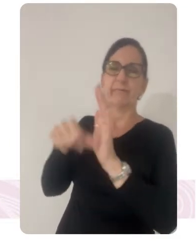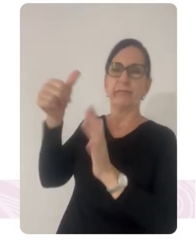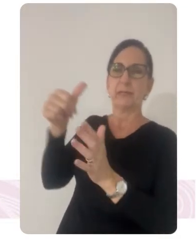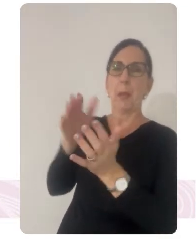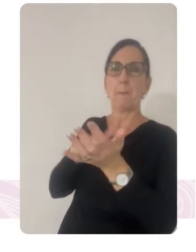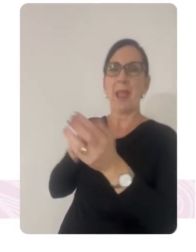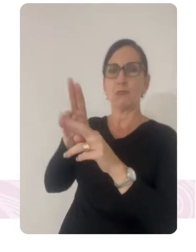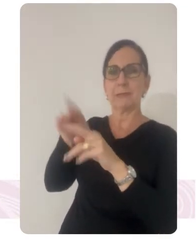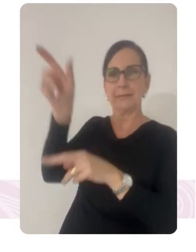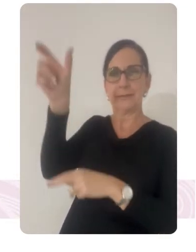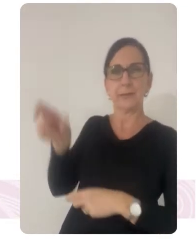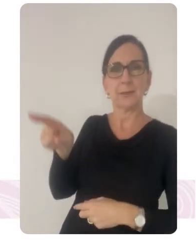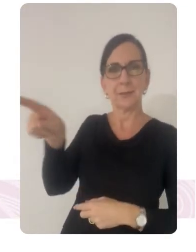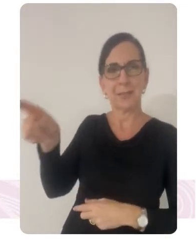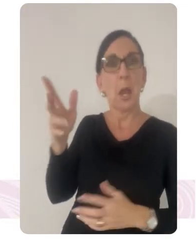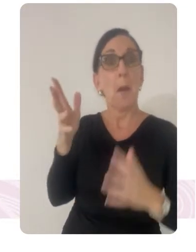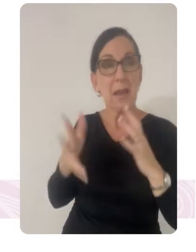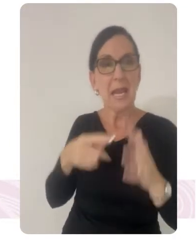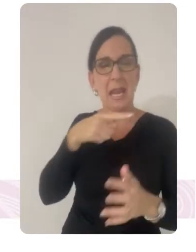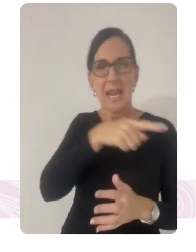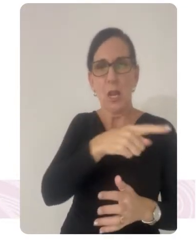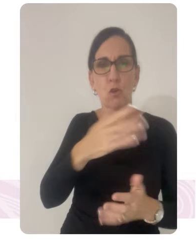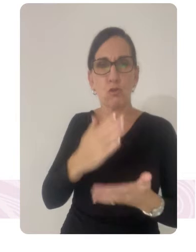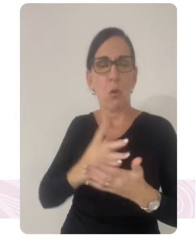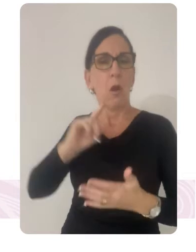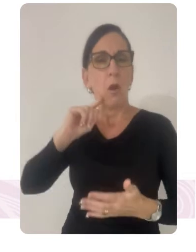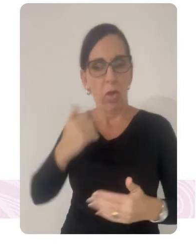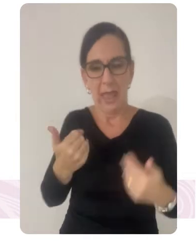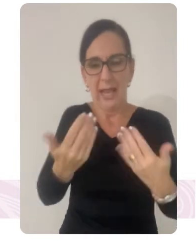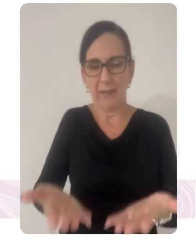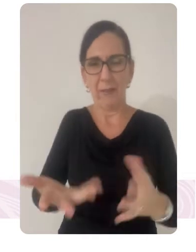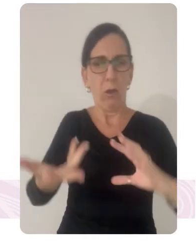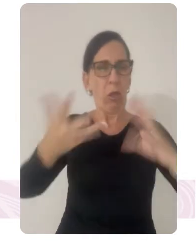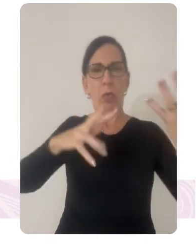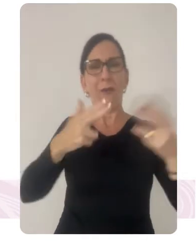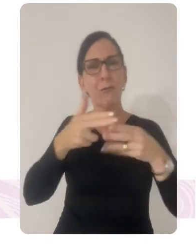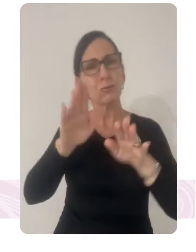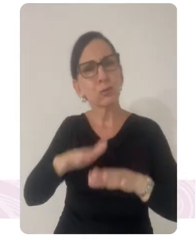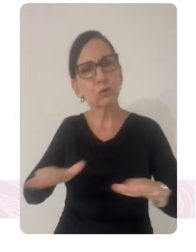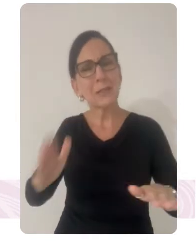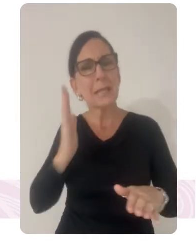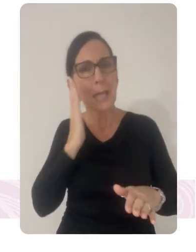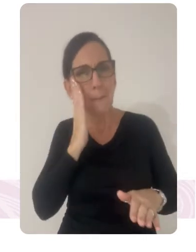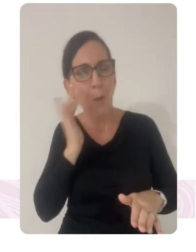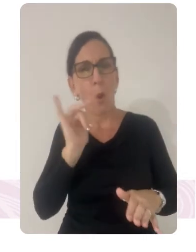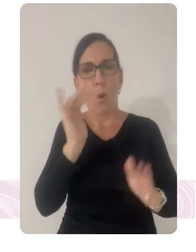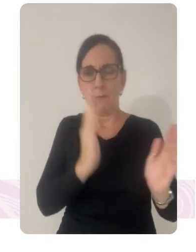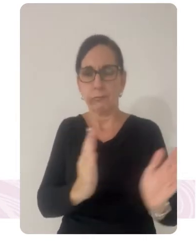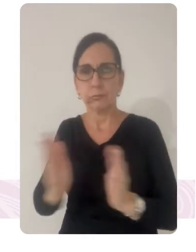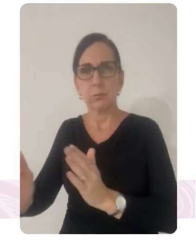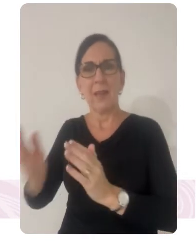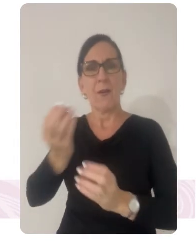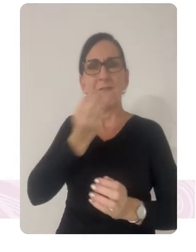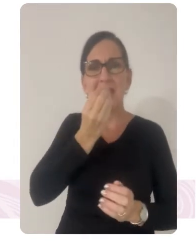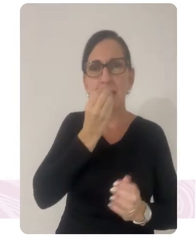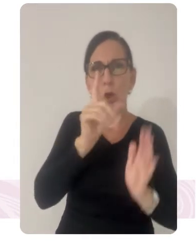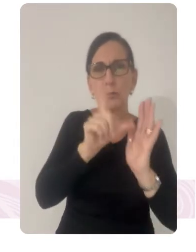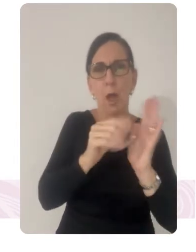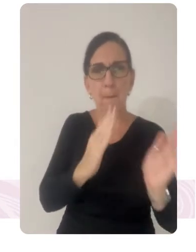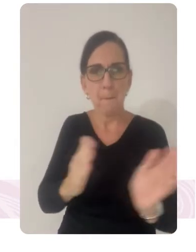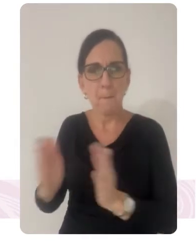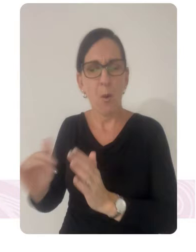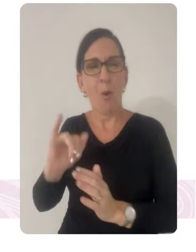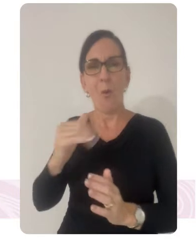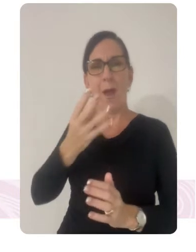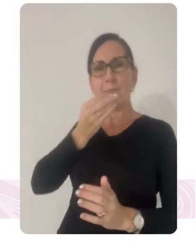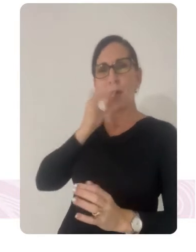to parent can include behaviours that intentionally disrupt the children's sleep or feeding patterns, withhold information